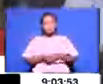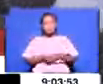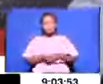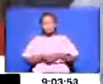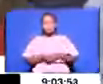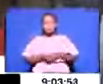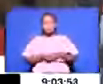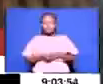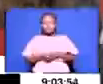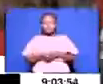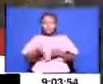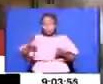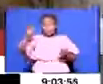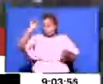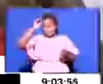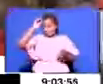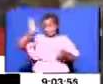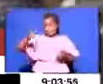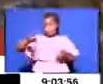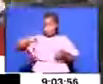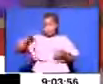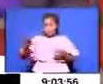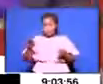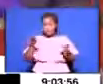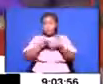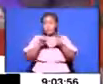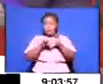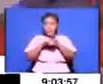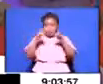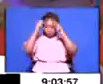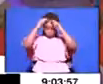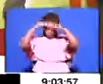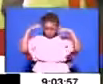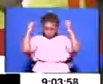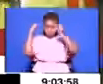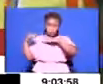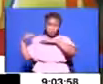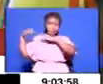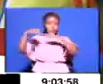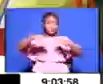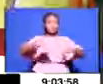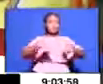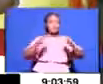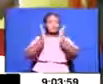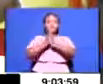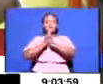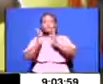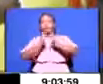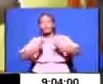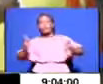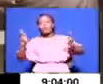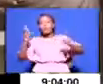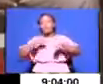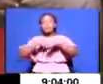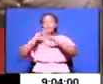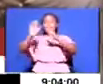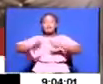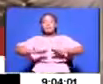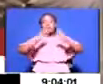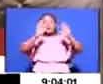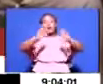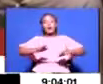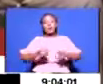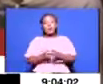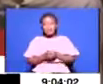In Kiambu, members of their Korino church converged to pray for peace in the country during their campaign period. Leaders